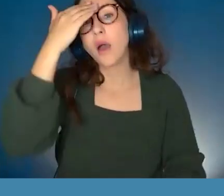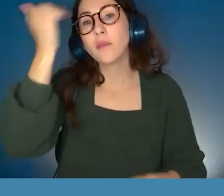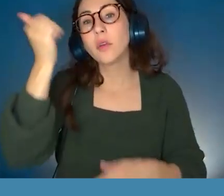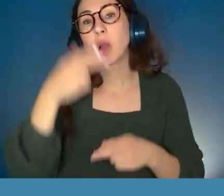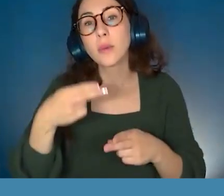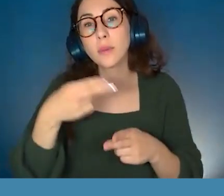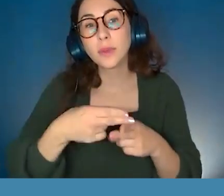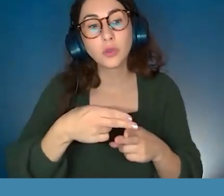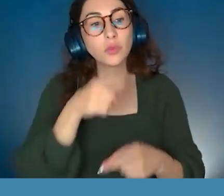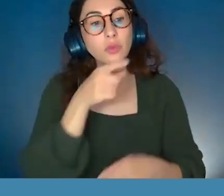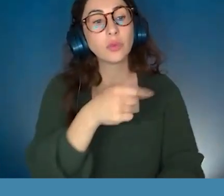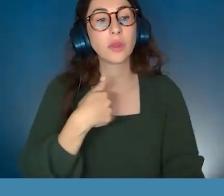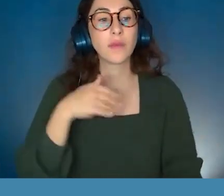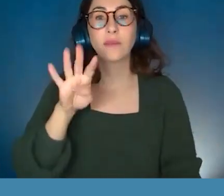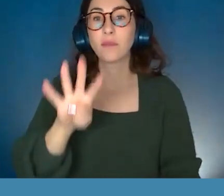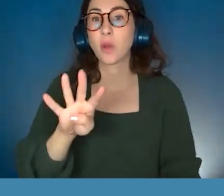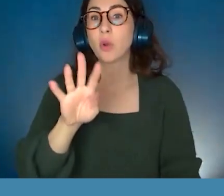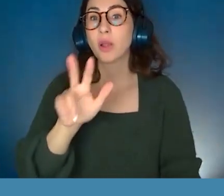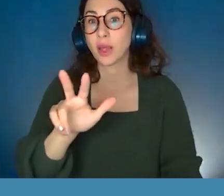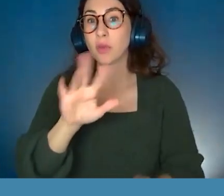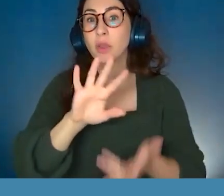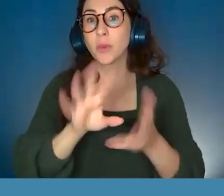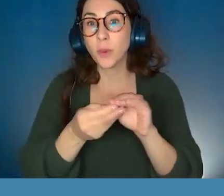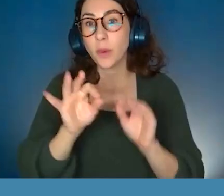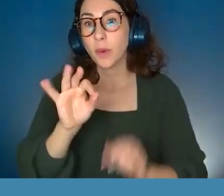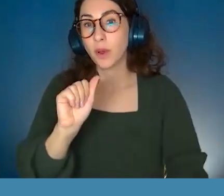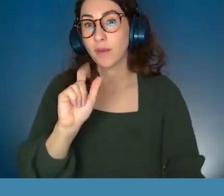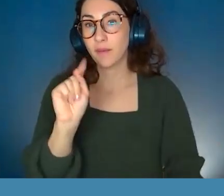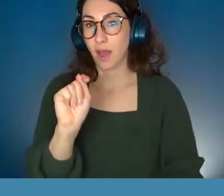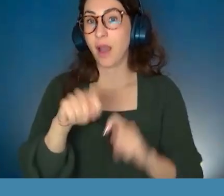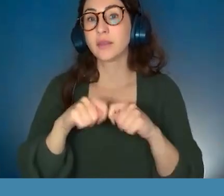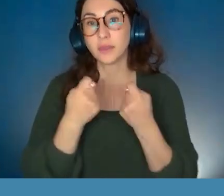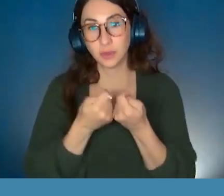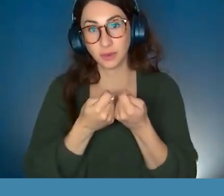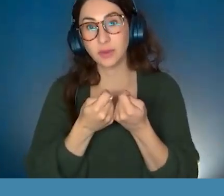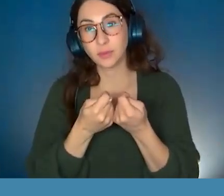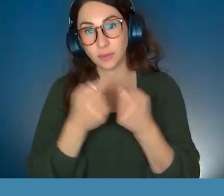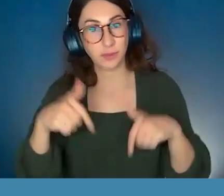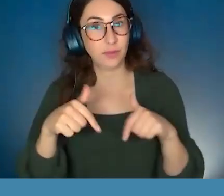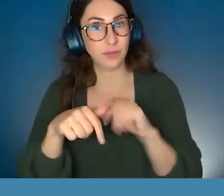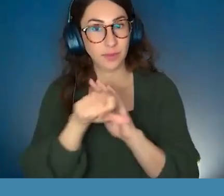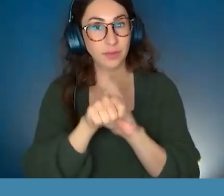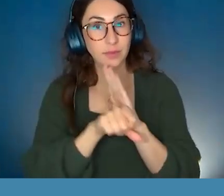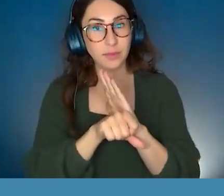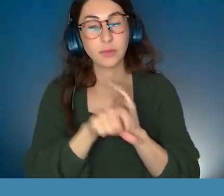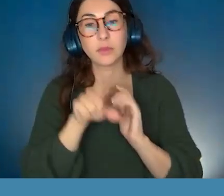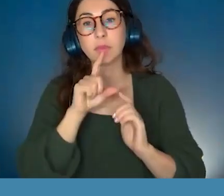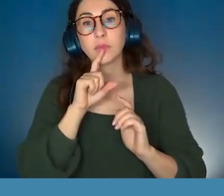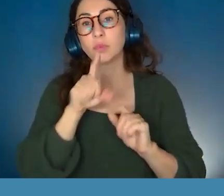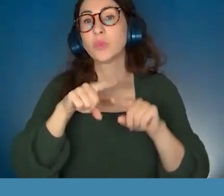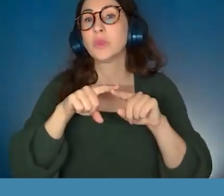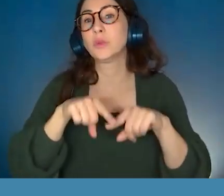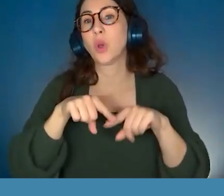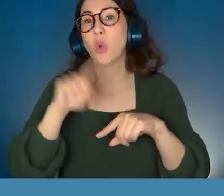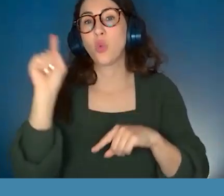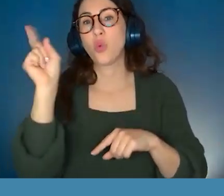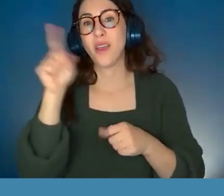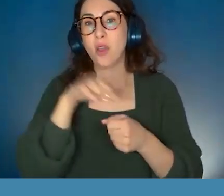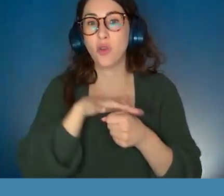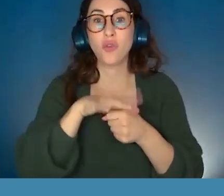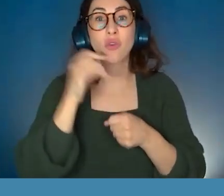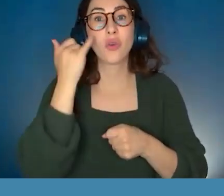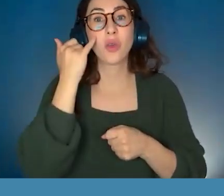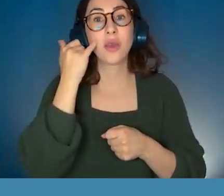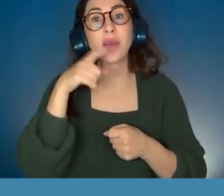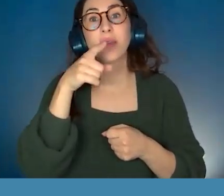that there are 43 total FACT teams for adults in the state. And again, it varies by managing entity. So if you're up in the